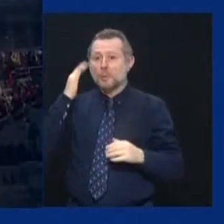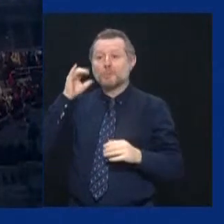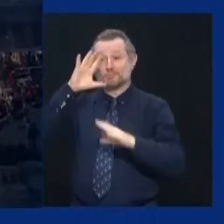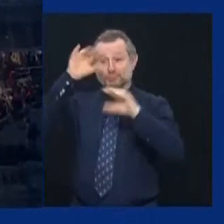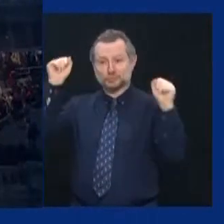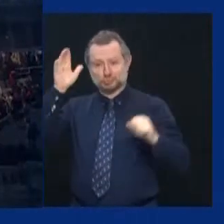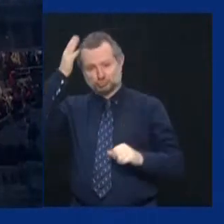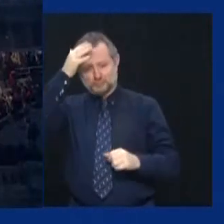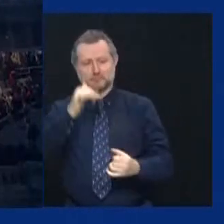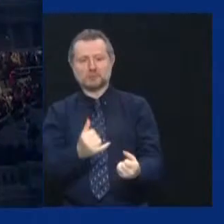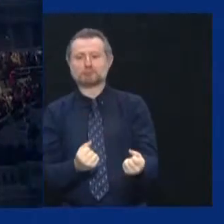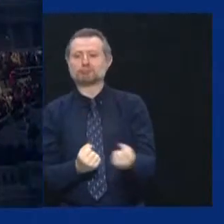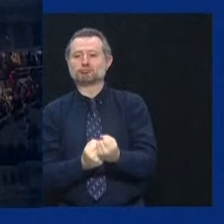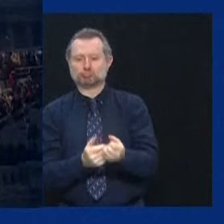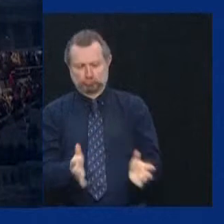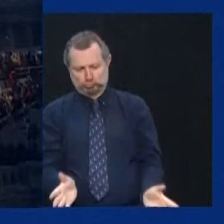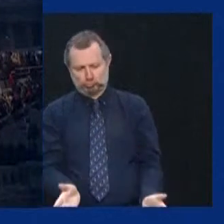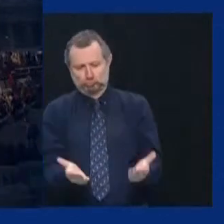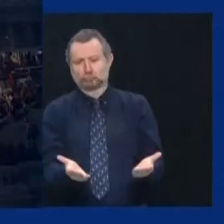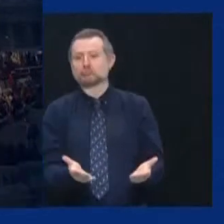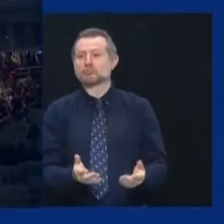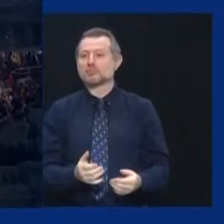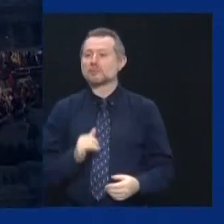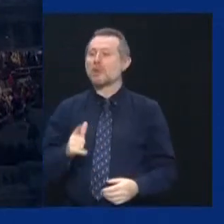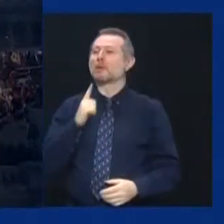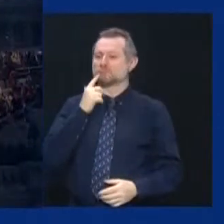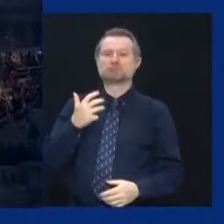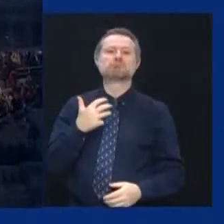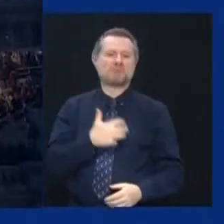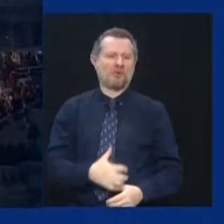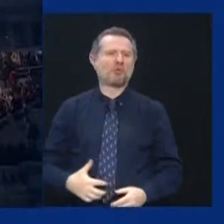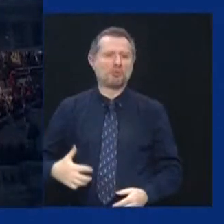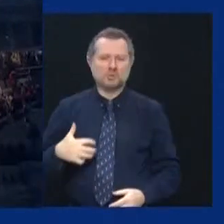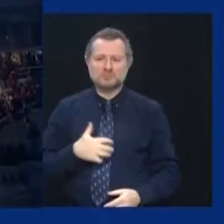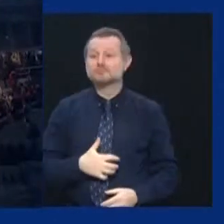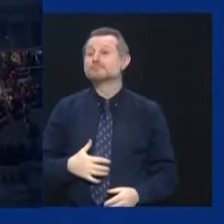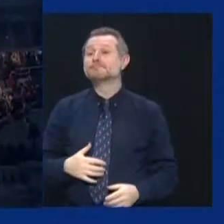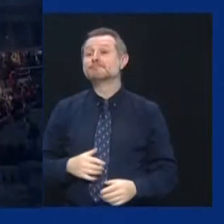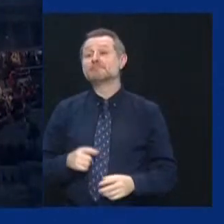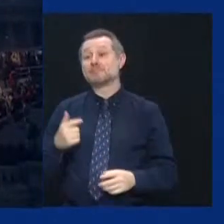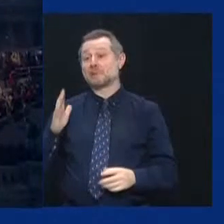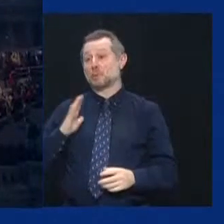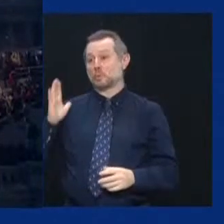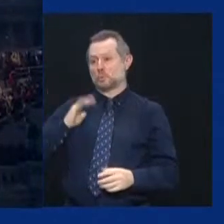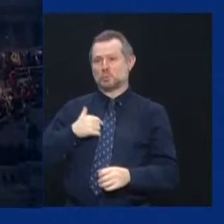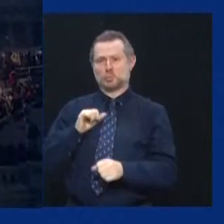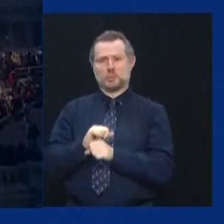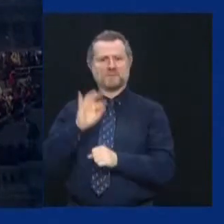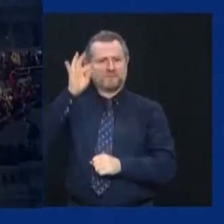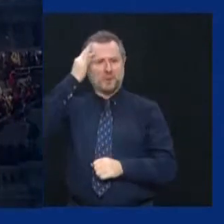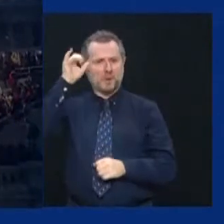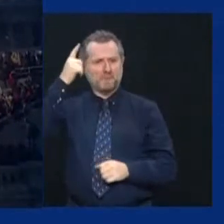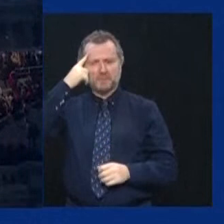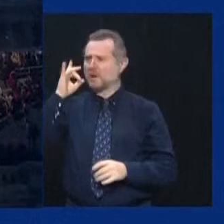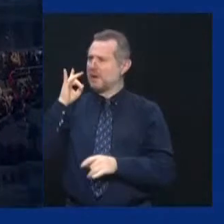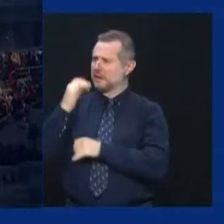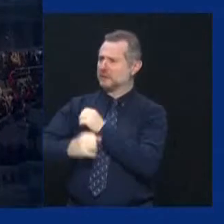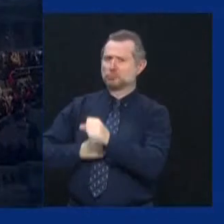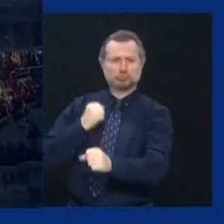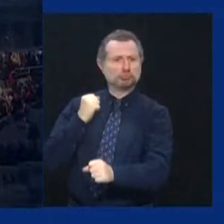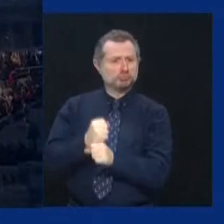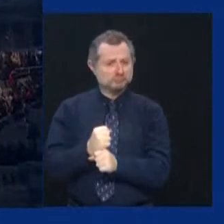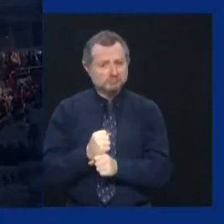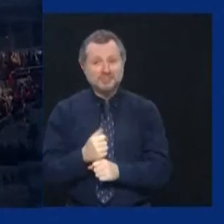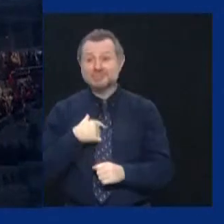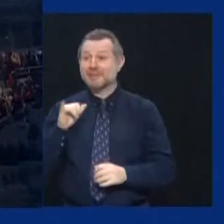It's so horrific on so many levels. I was in the federal government for 8 years at a very contentious